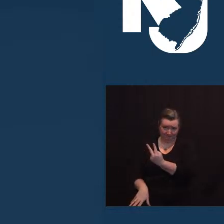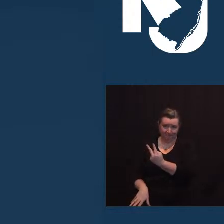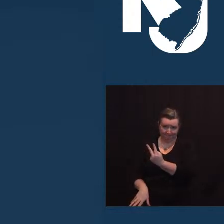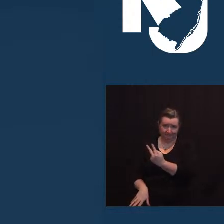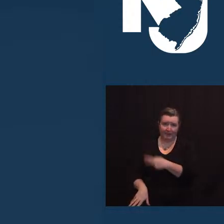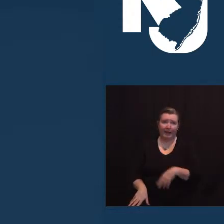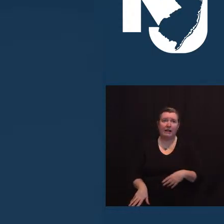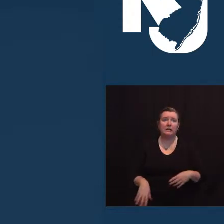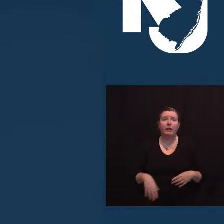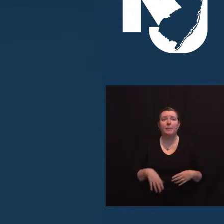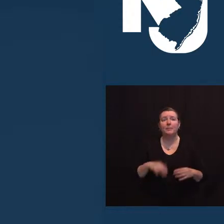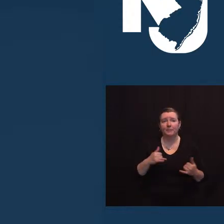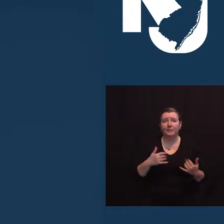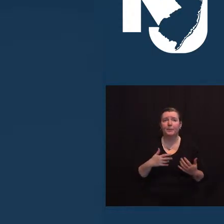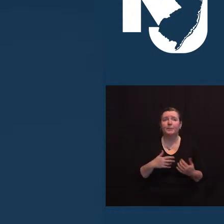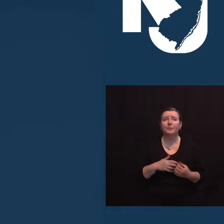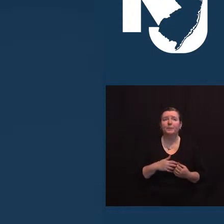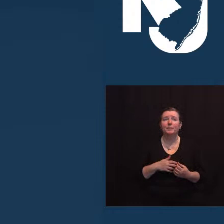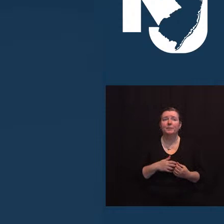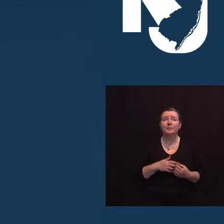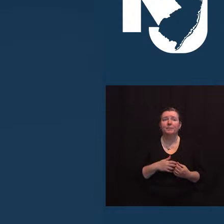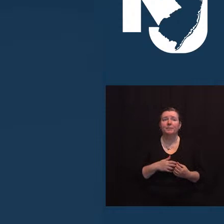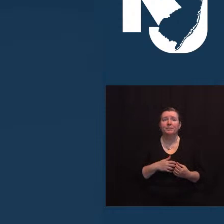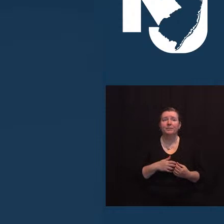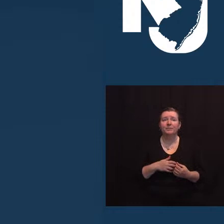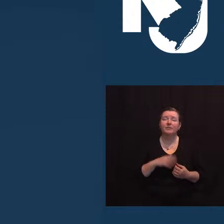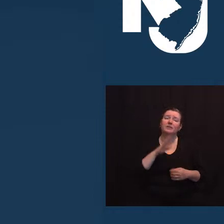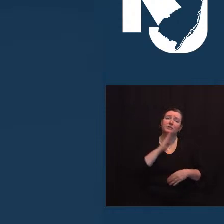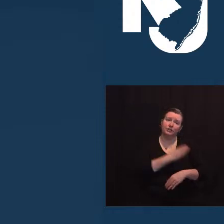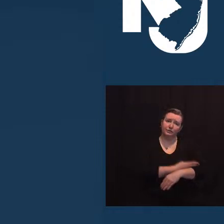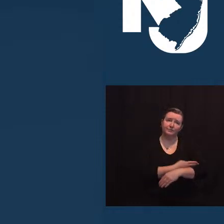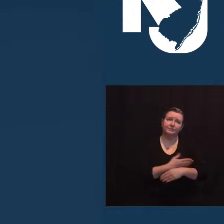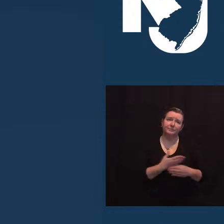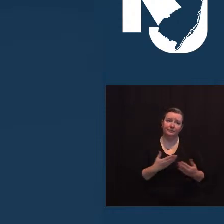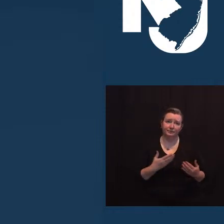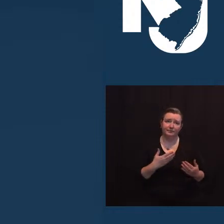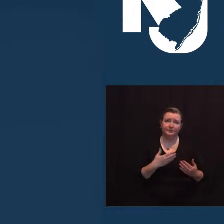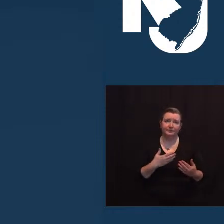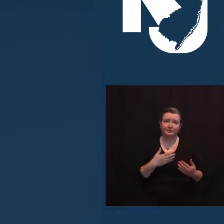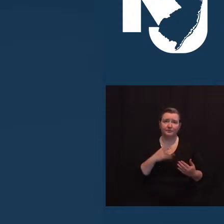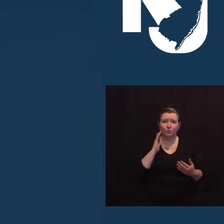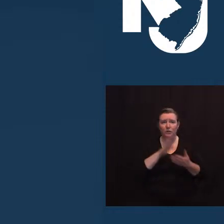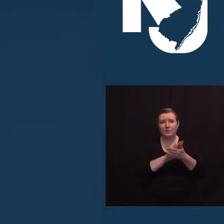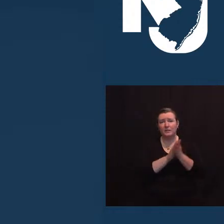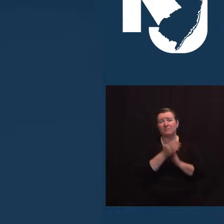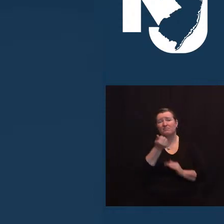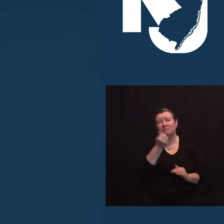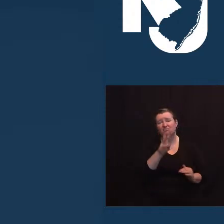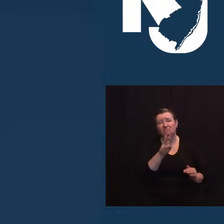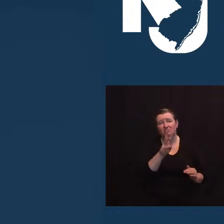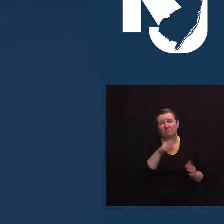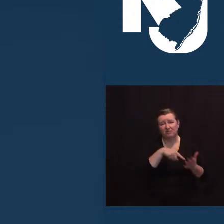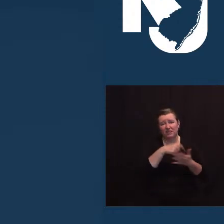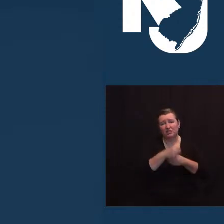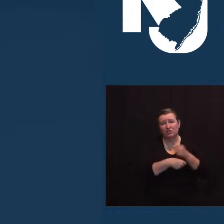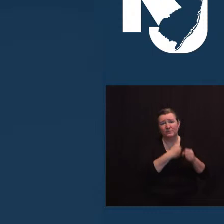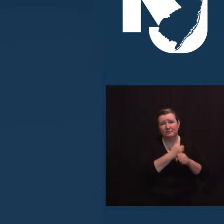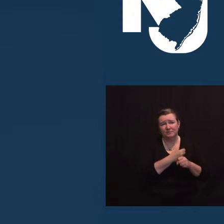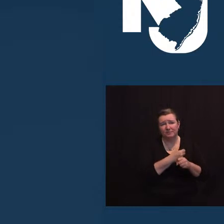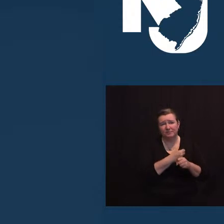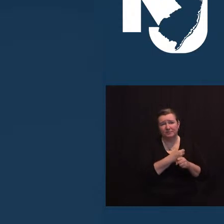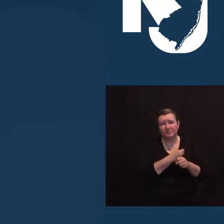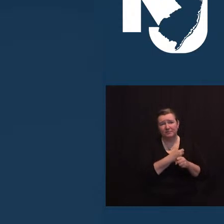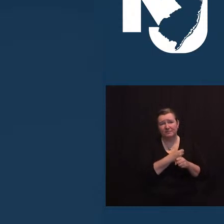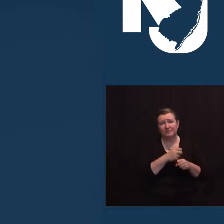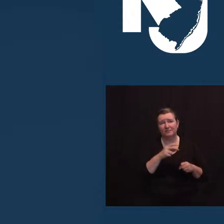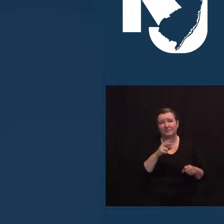on July 30th of this year, which she will turn 16, bless her. He also leaves behind his stepchildren,